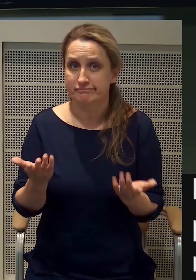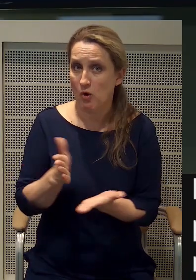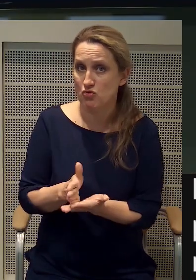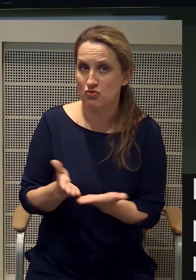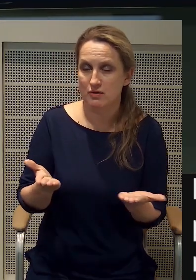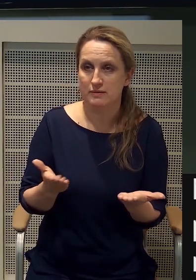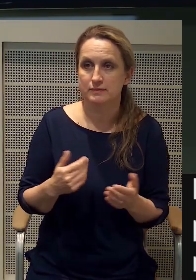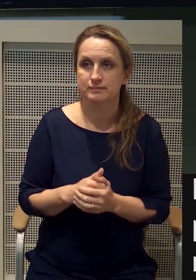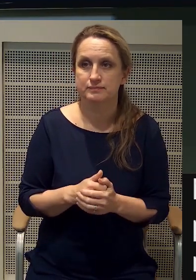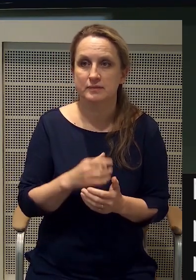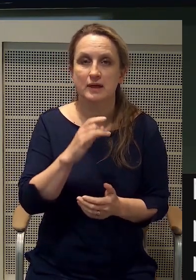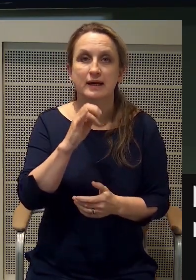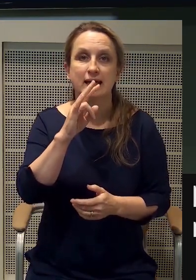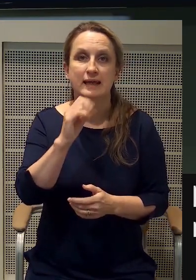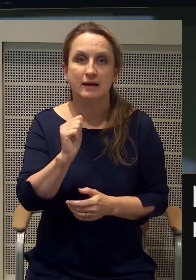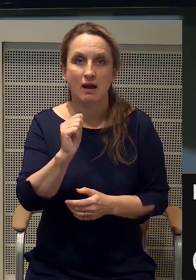all problems.